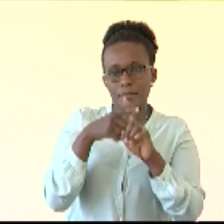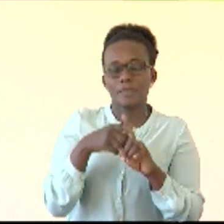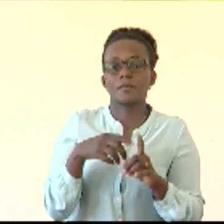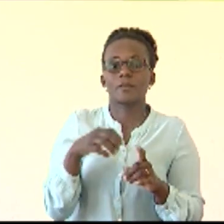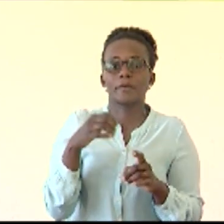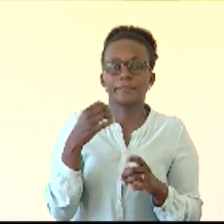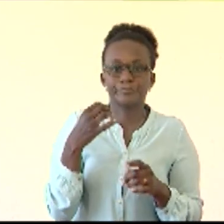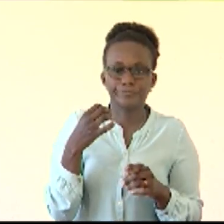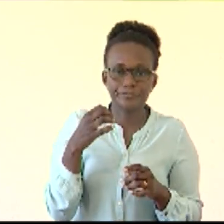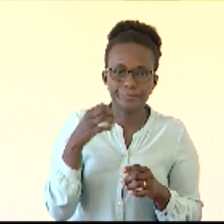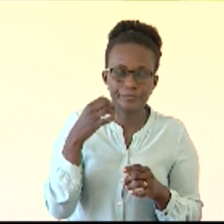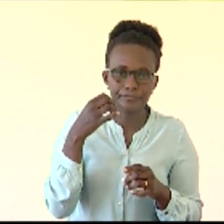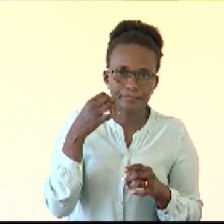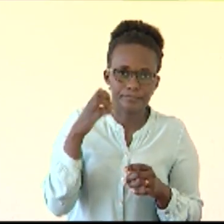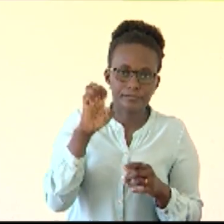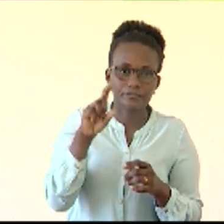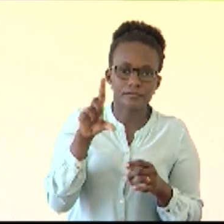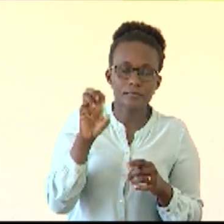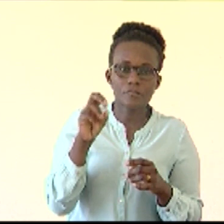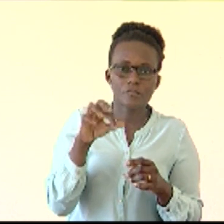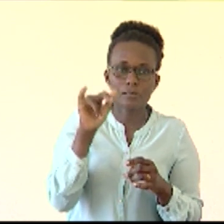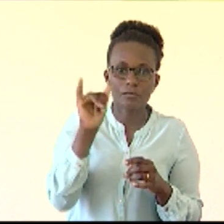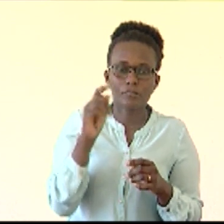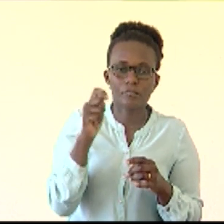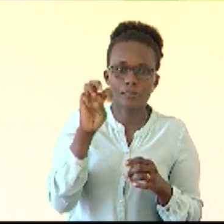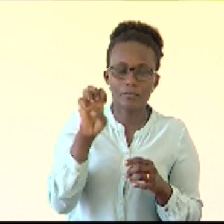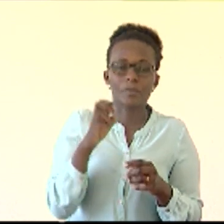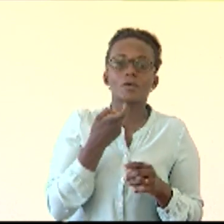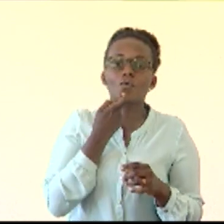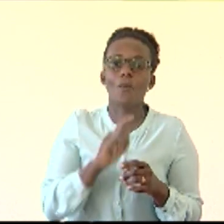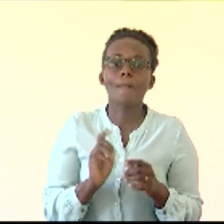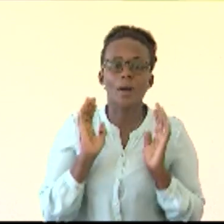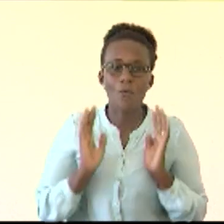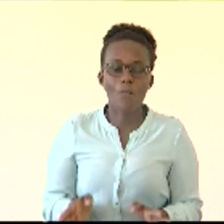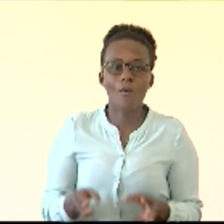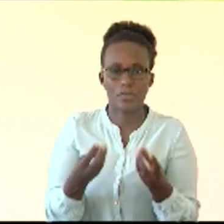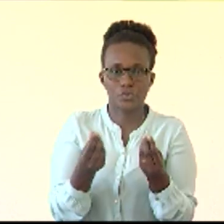electrolyte must be the solution of